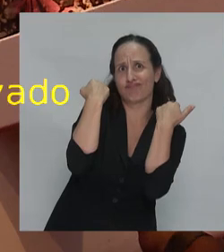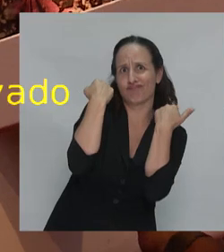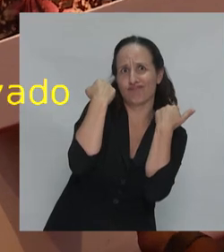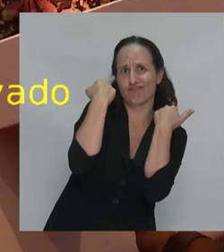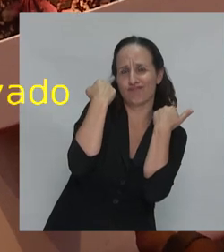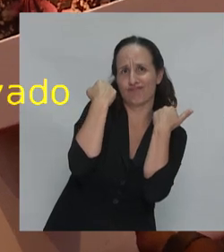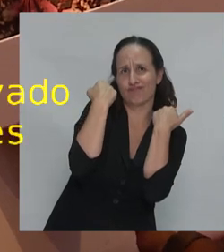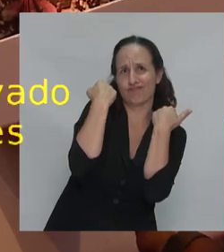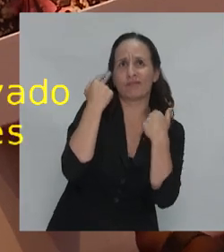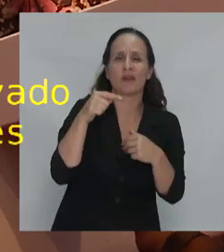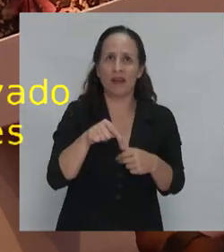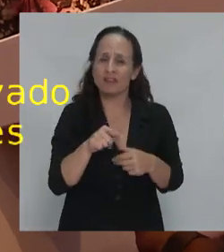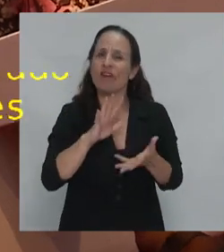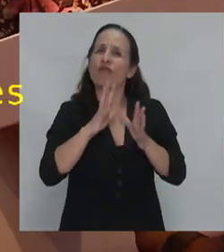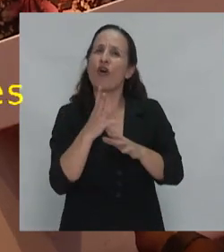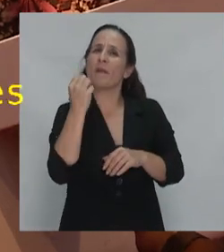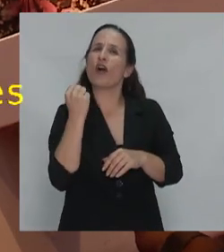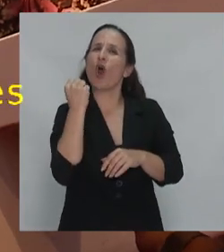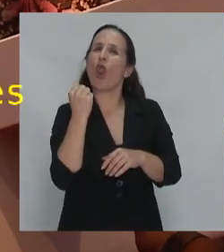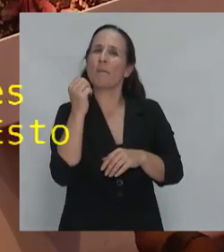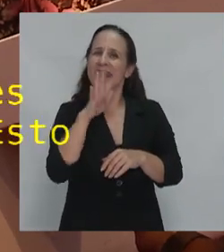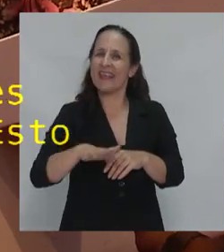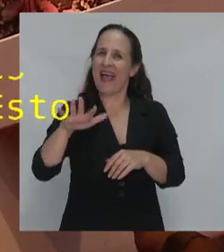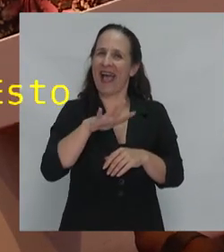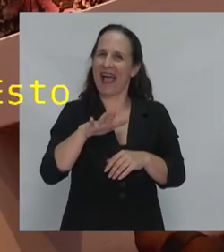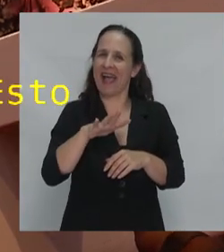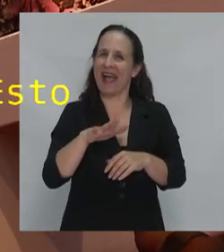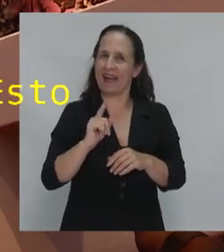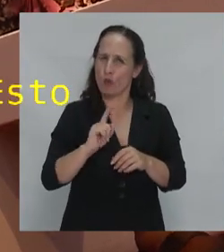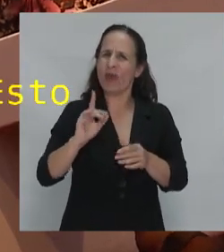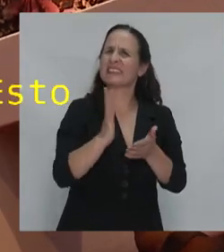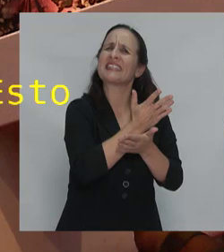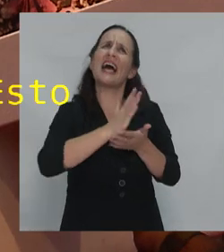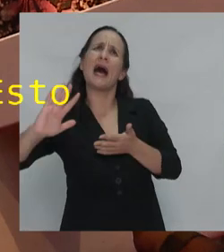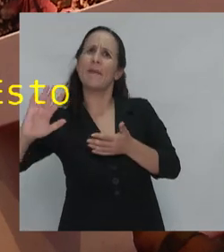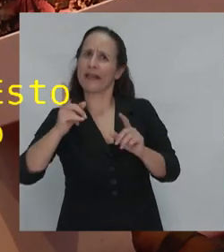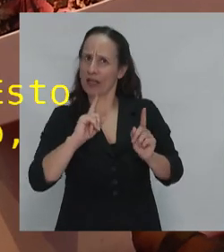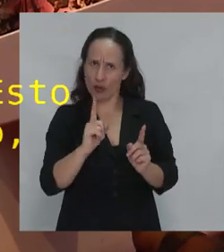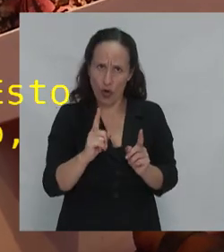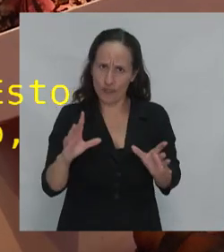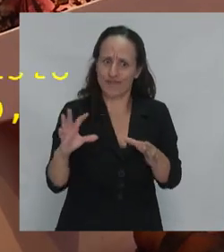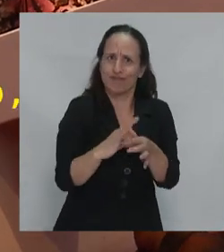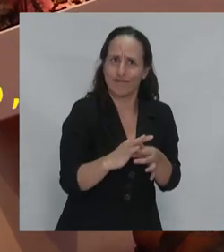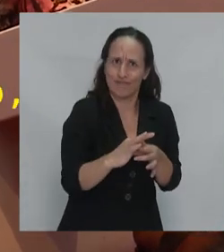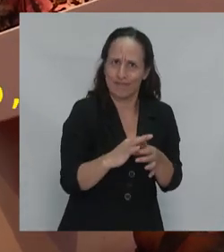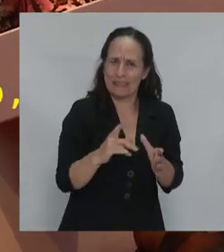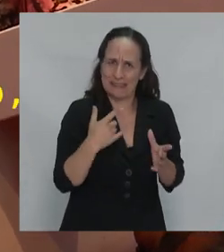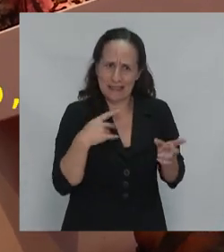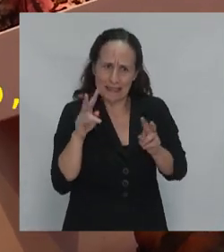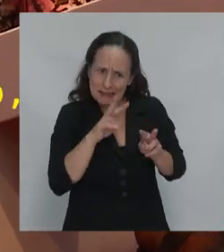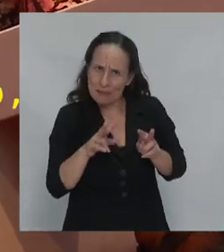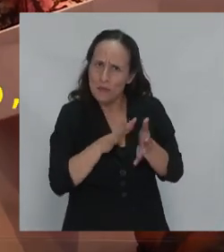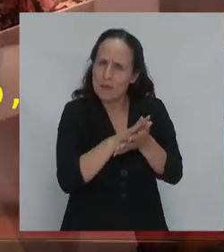economic model. It is not separate. You need to take them on together. This